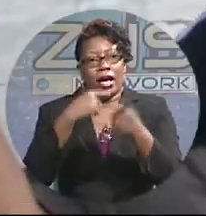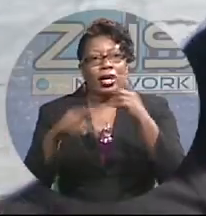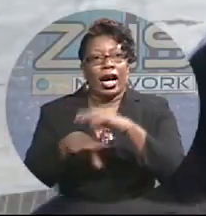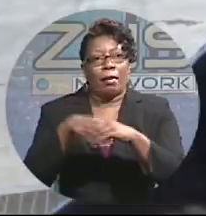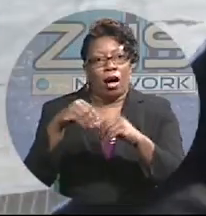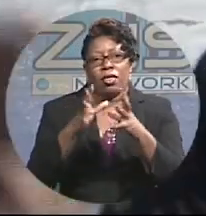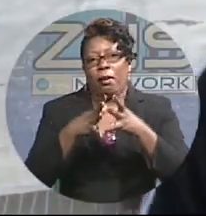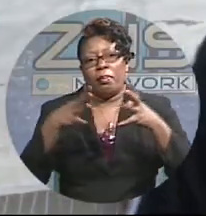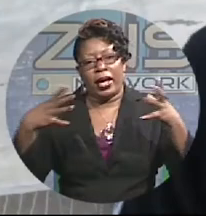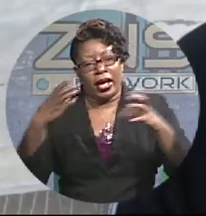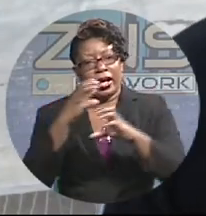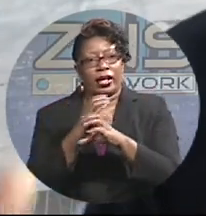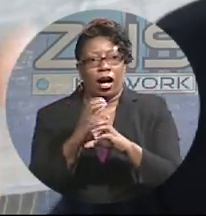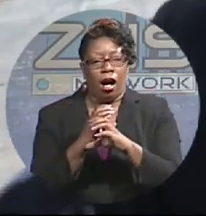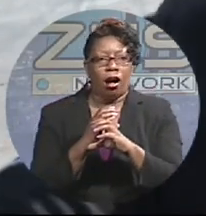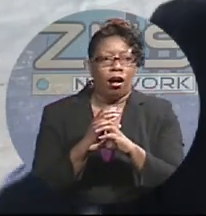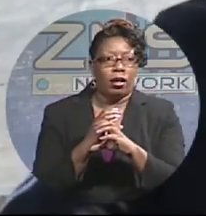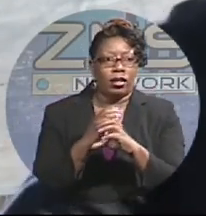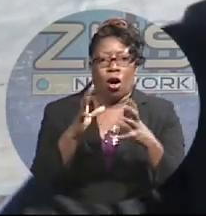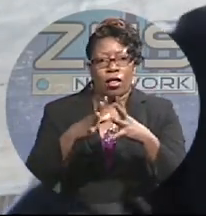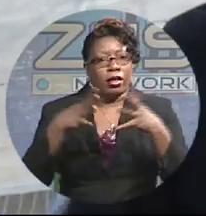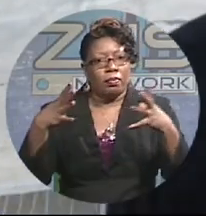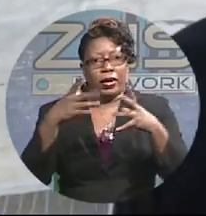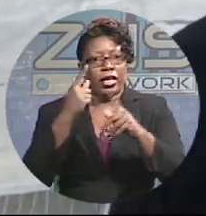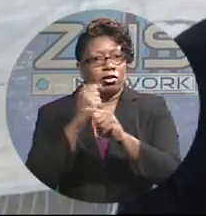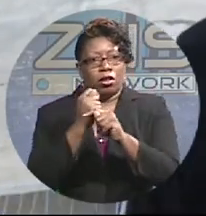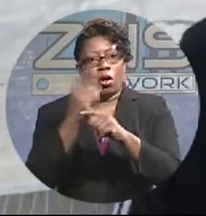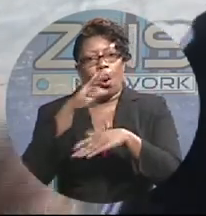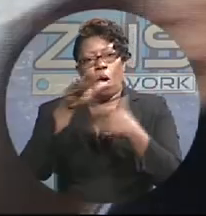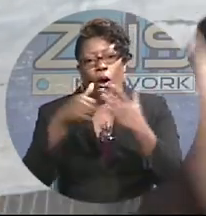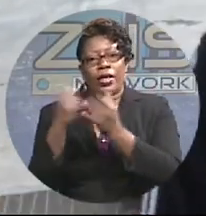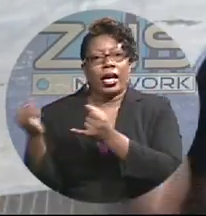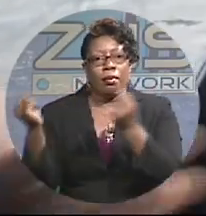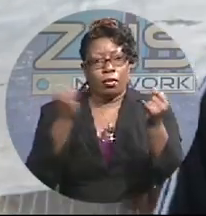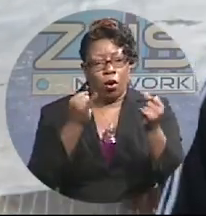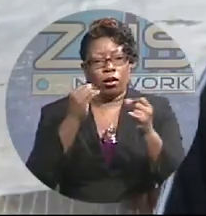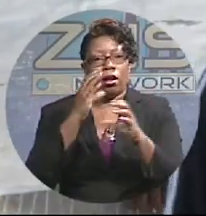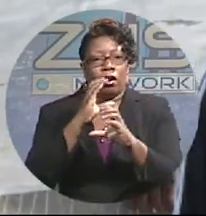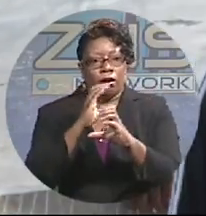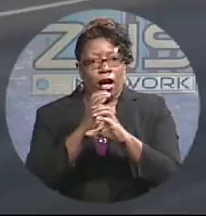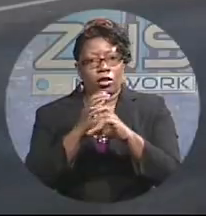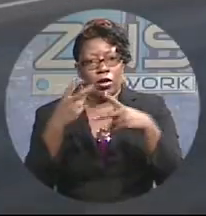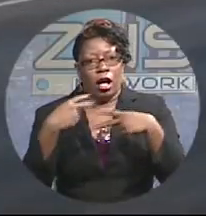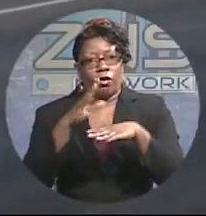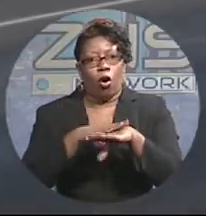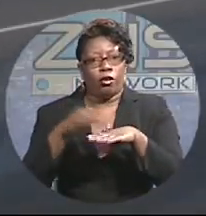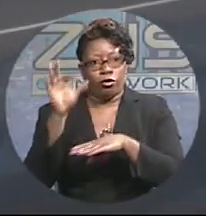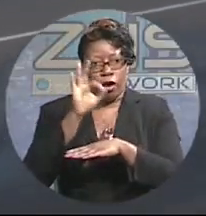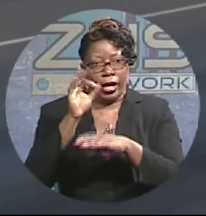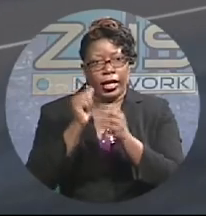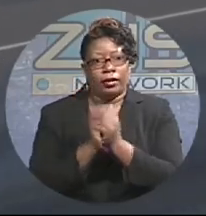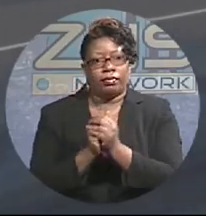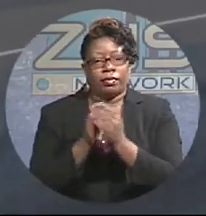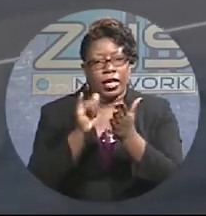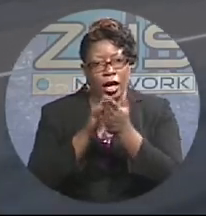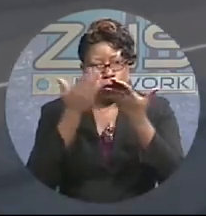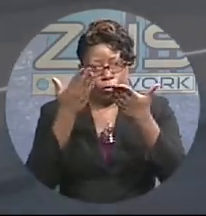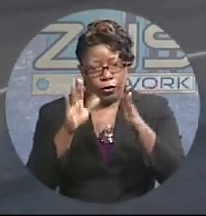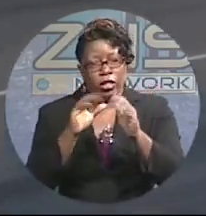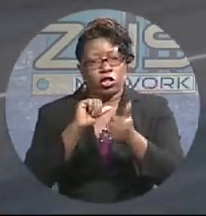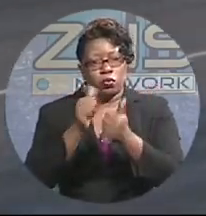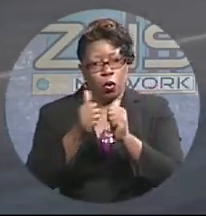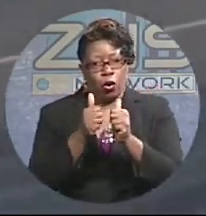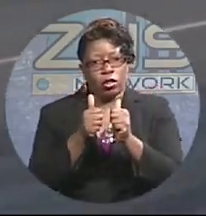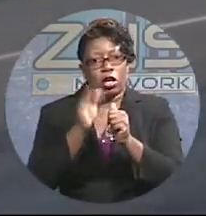vehicles, the big vehicles on alcohol, and also the import vehicles that we would have running on Fridays. And that will do it for sports, but